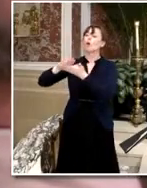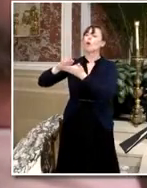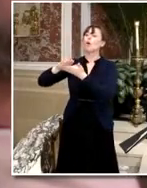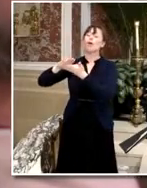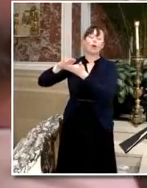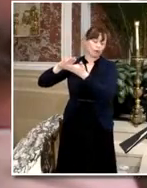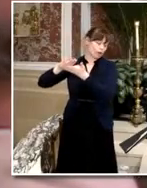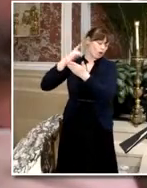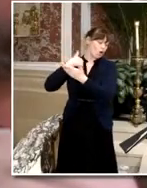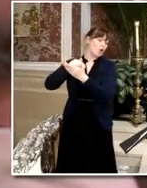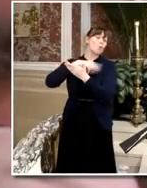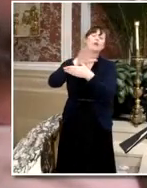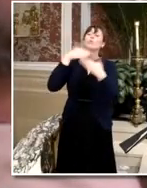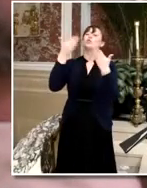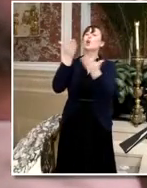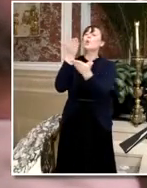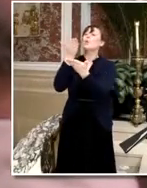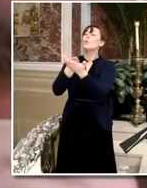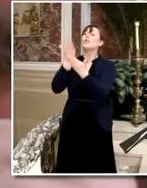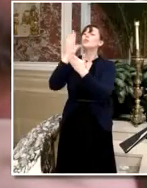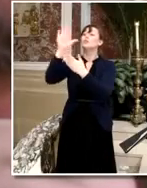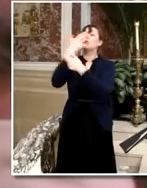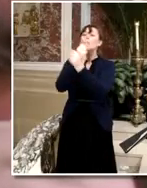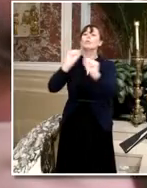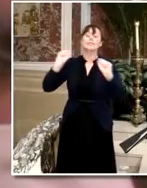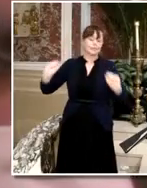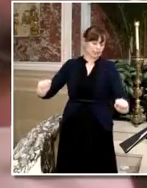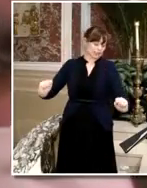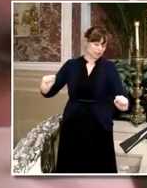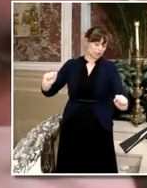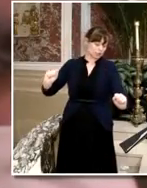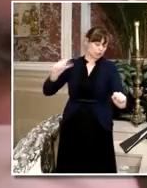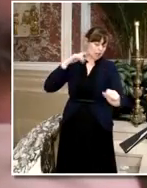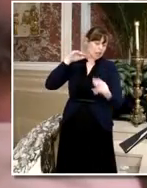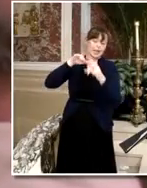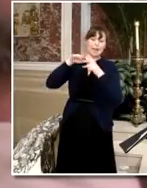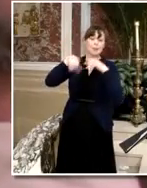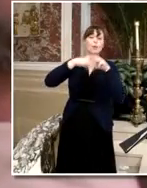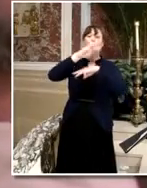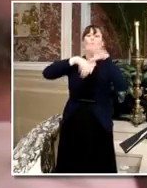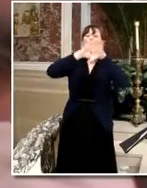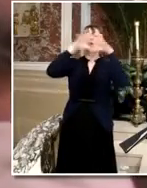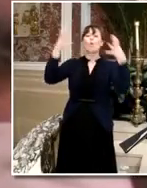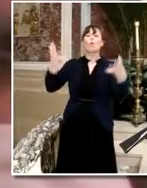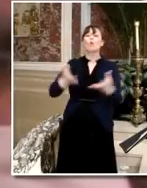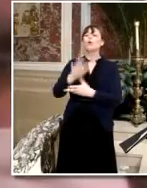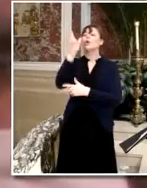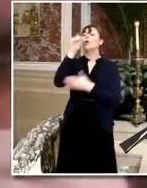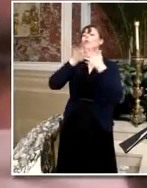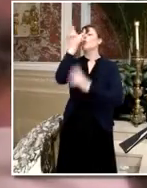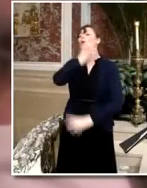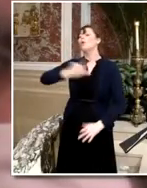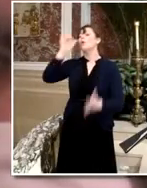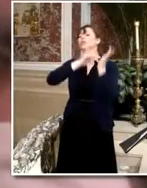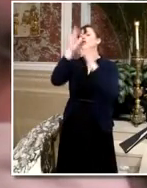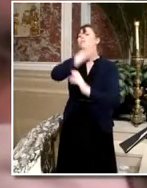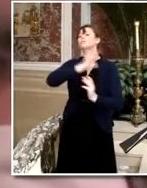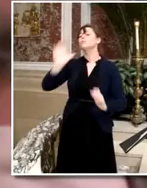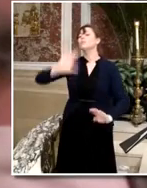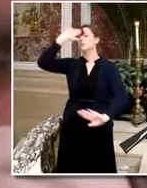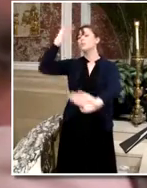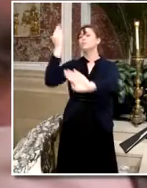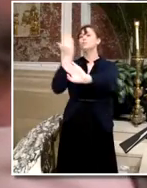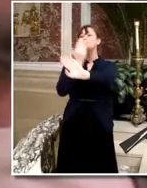we may bear witness to your redemption in the world through our Lord Jesus Christ,